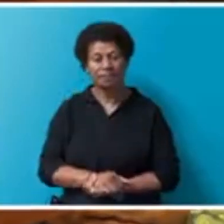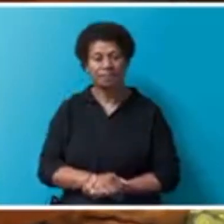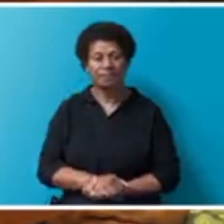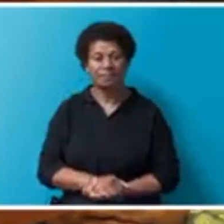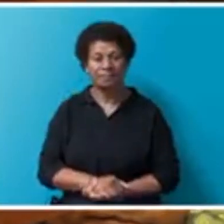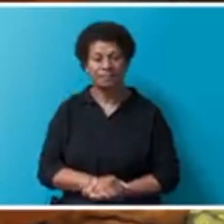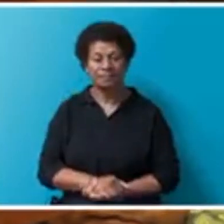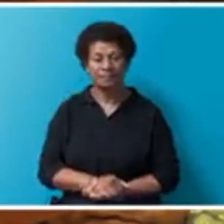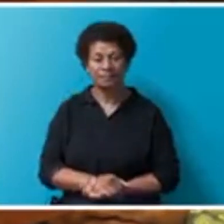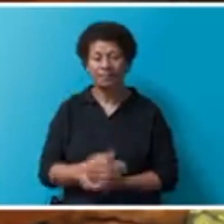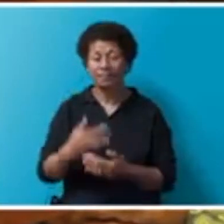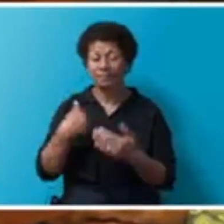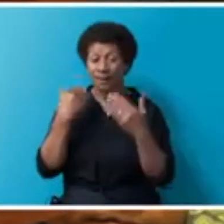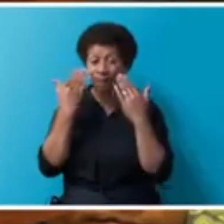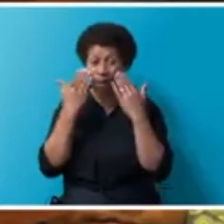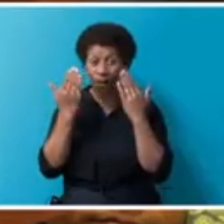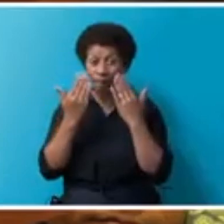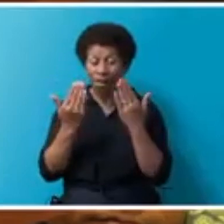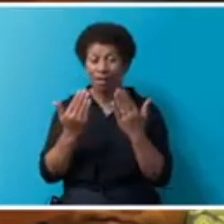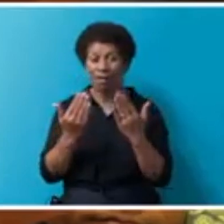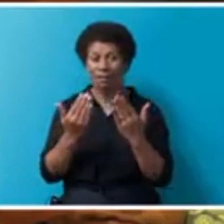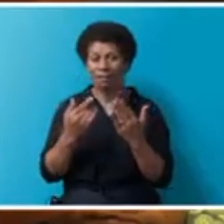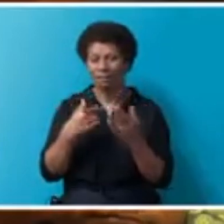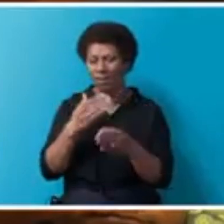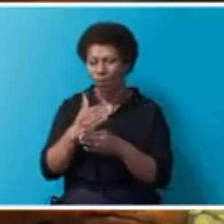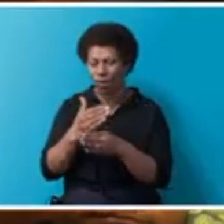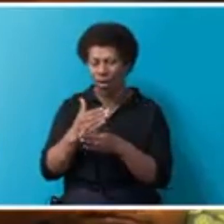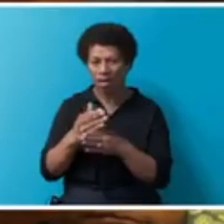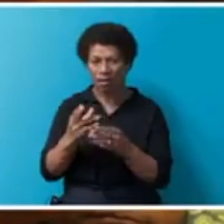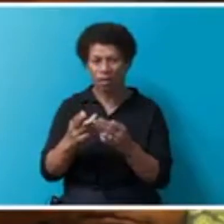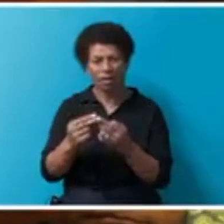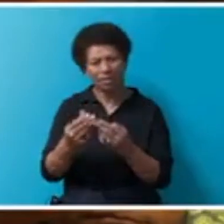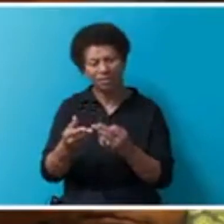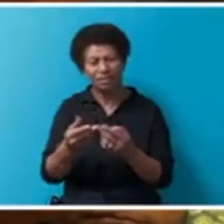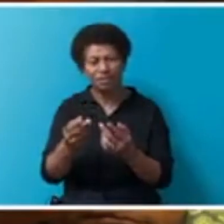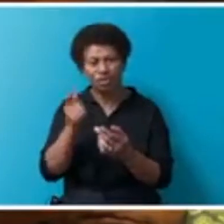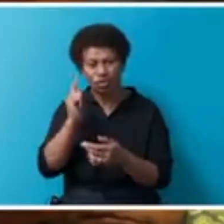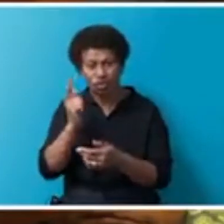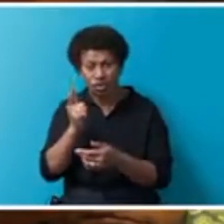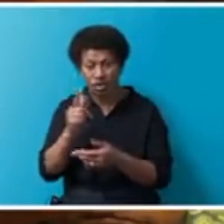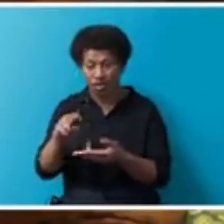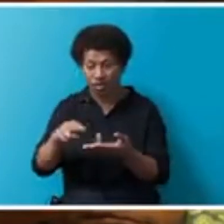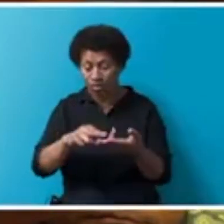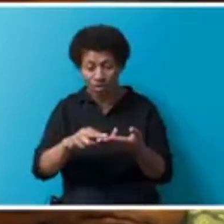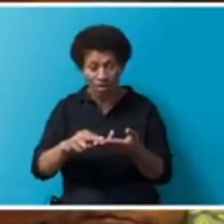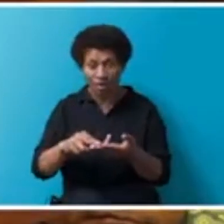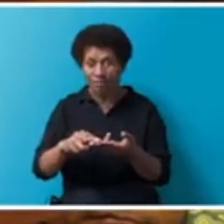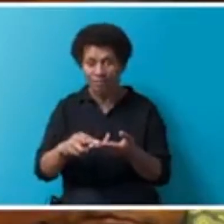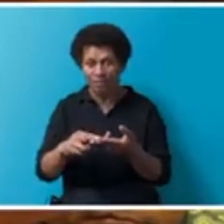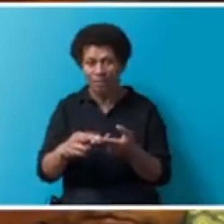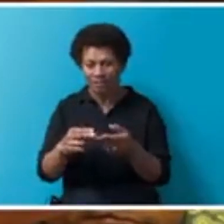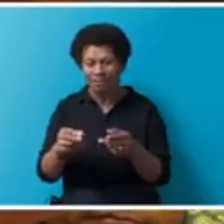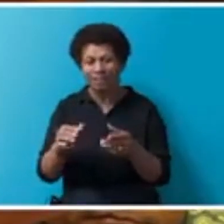I am also aware that he is working with the teacher unions to correct other similar anomalies.